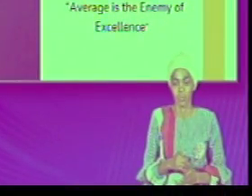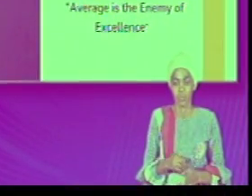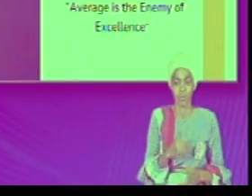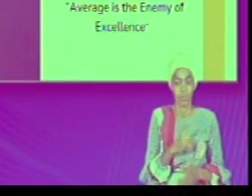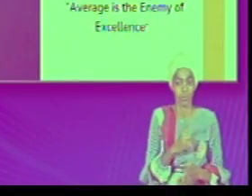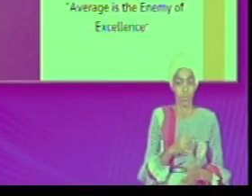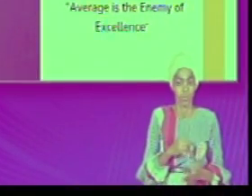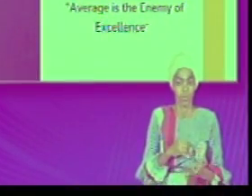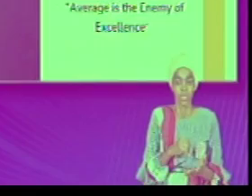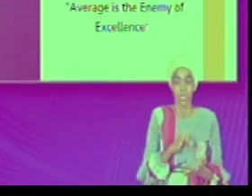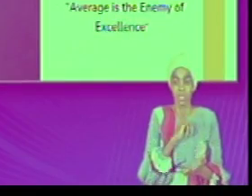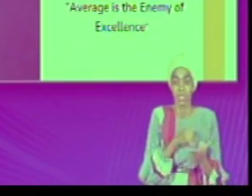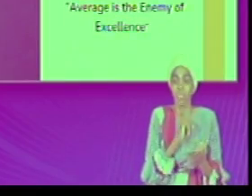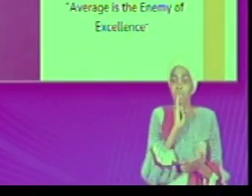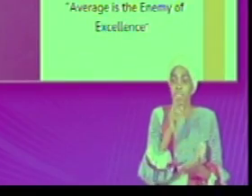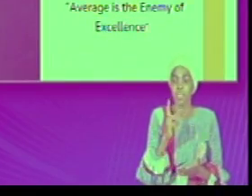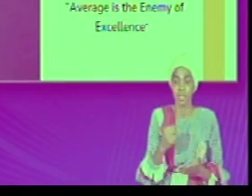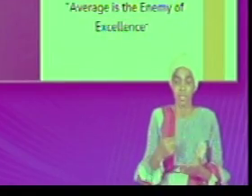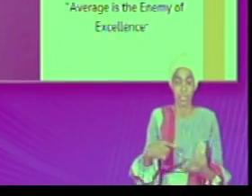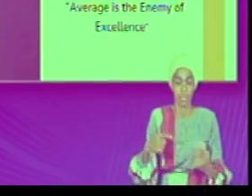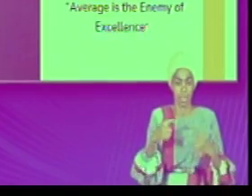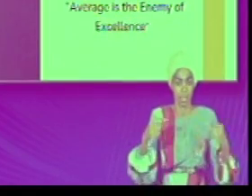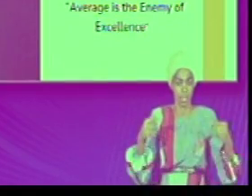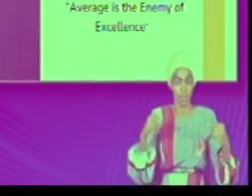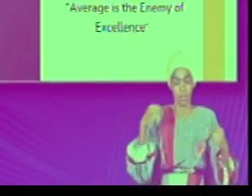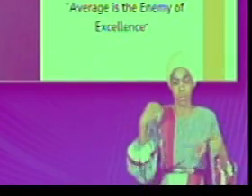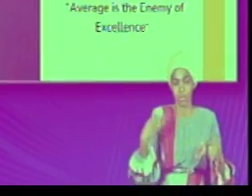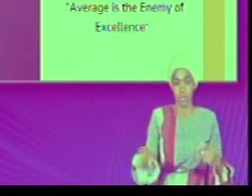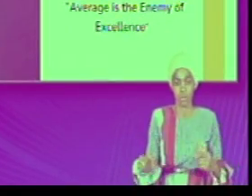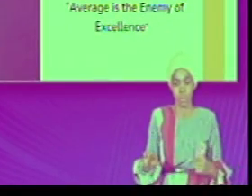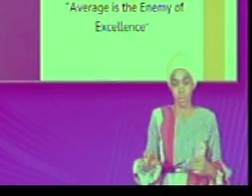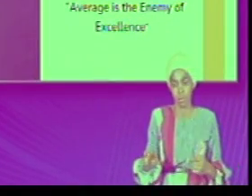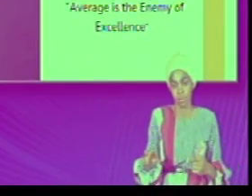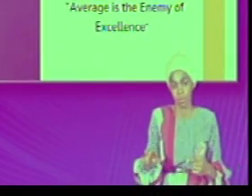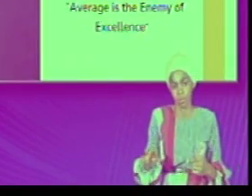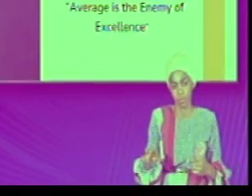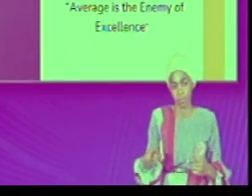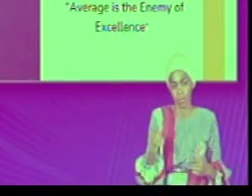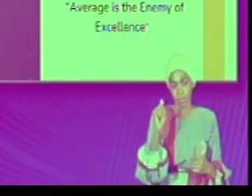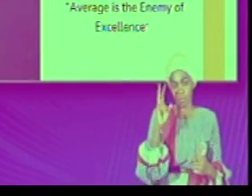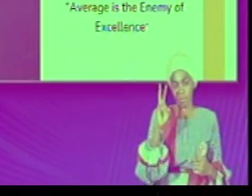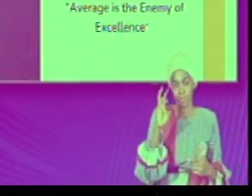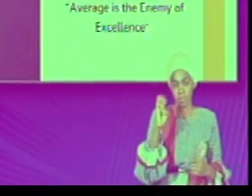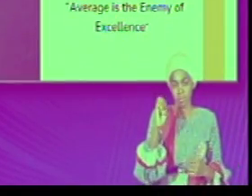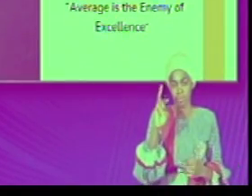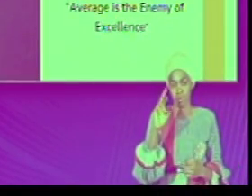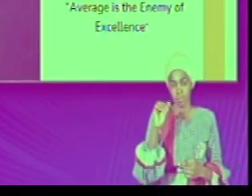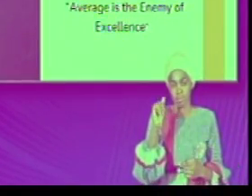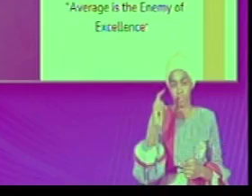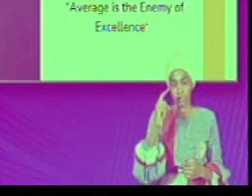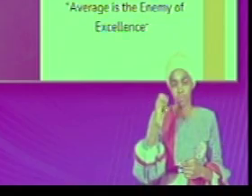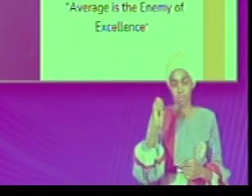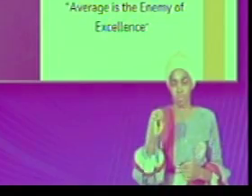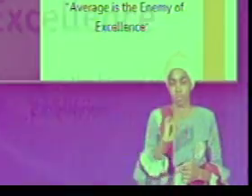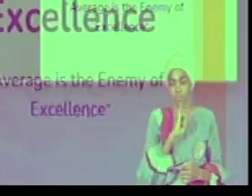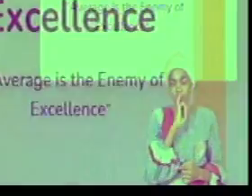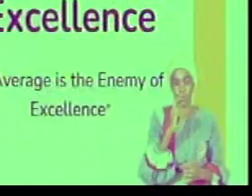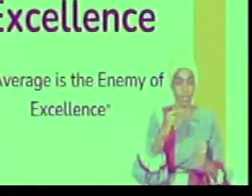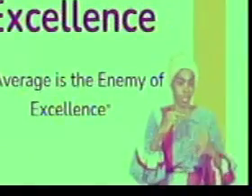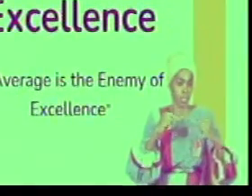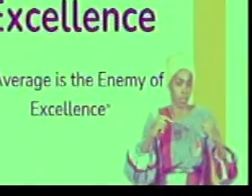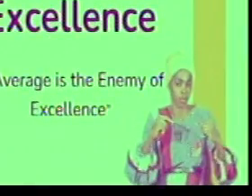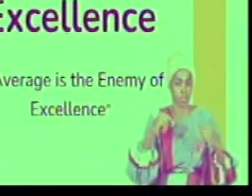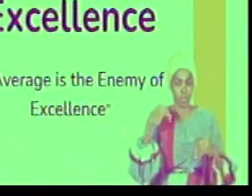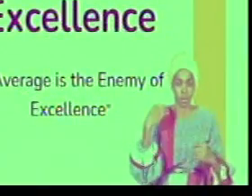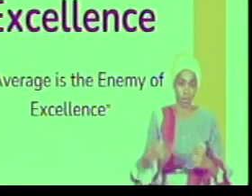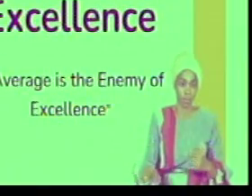mediocrity. Average is the enemy of excellence. So if you want to be excellent,